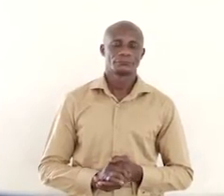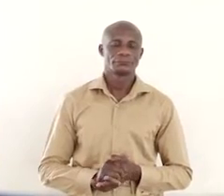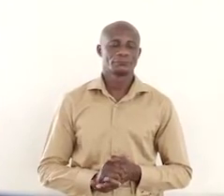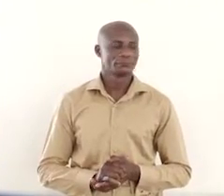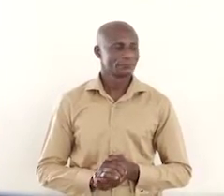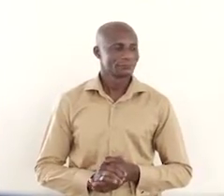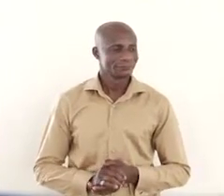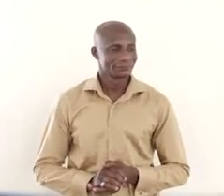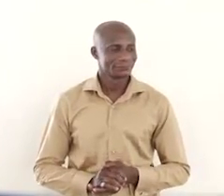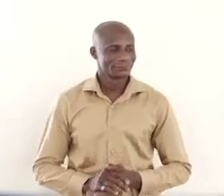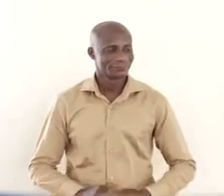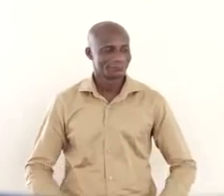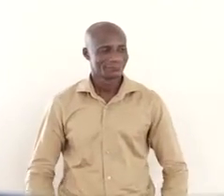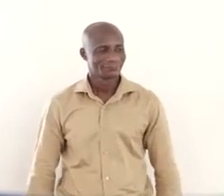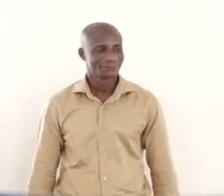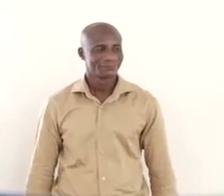Gregory,